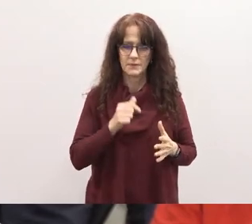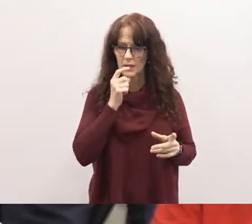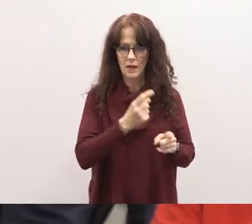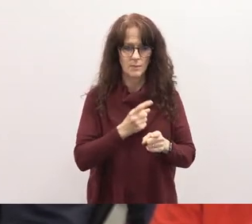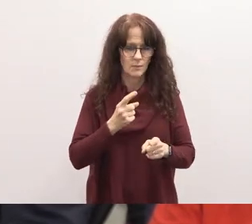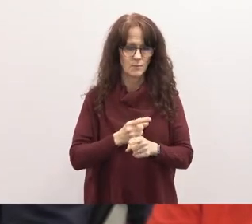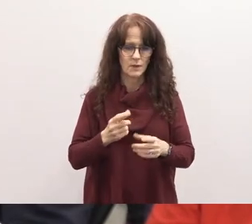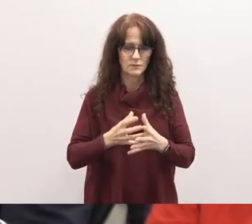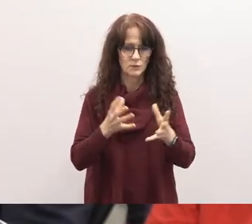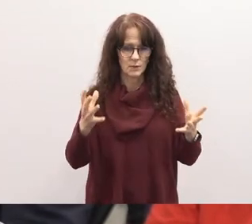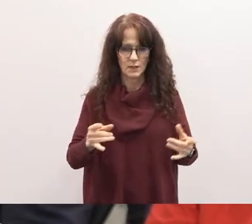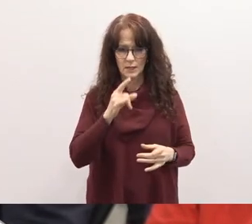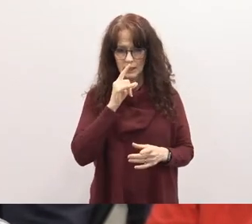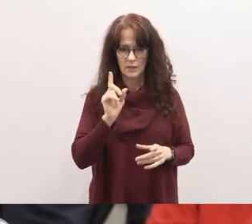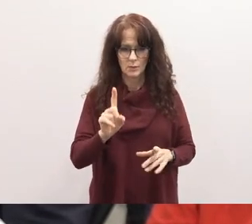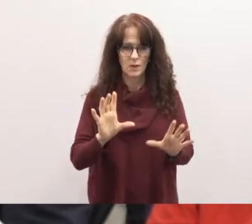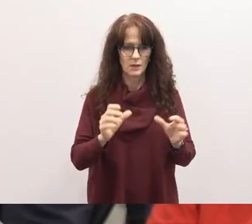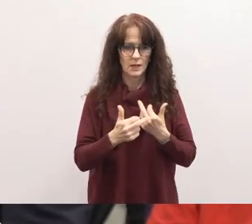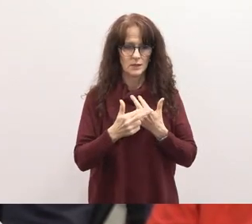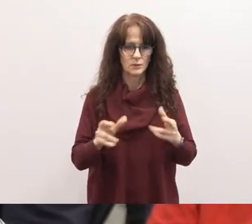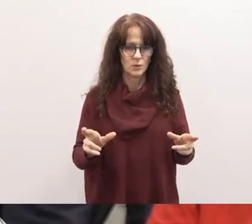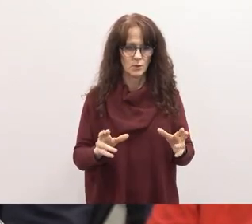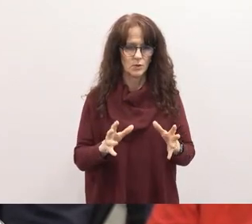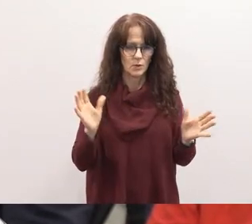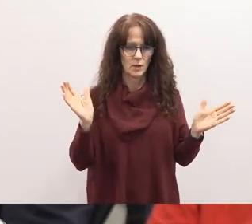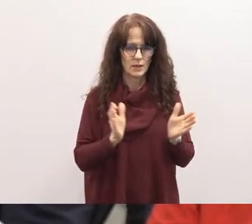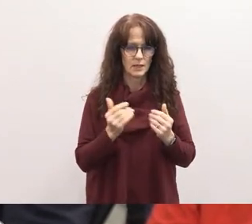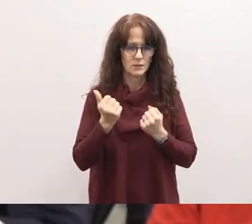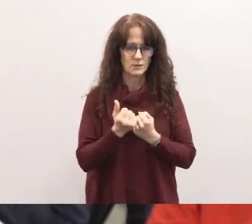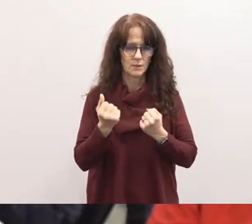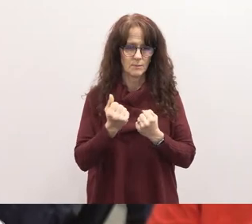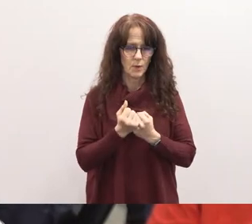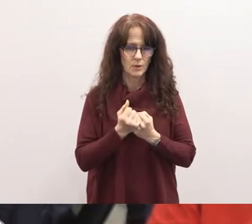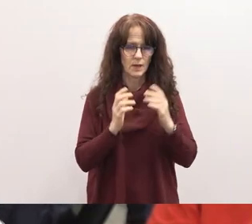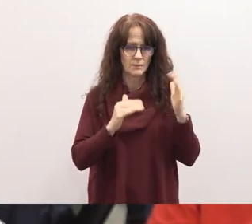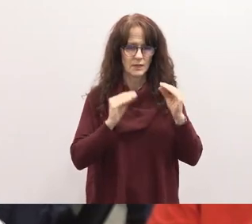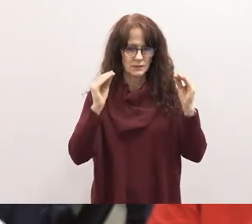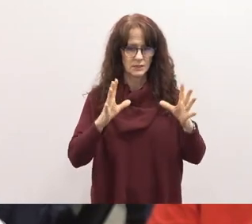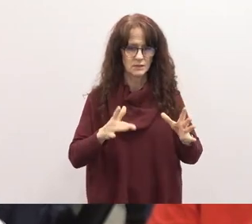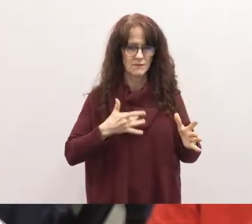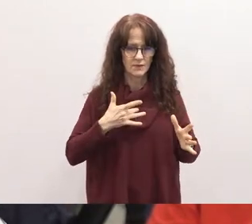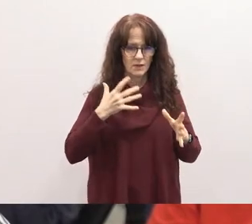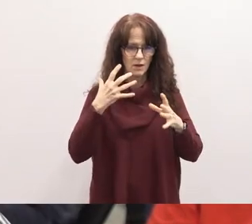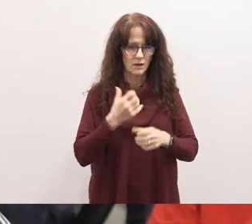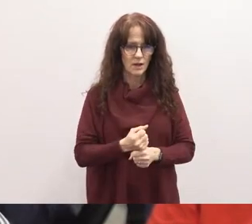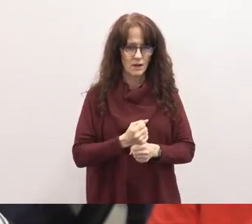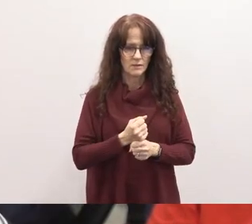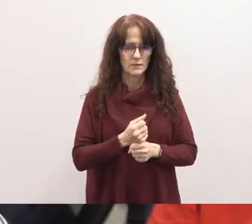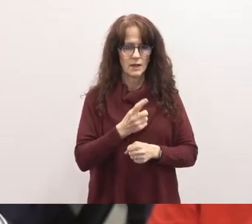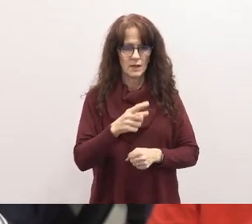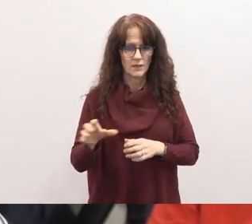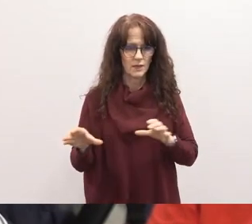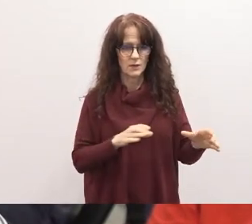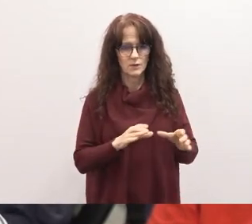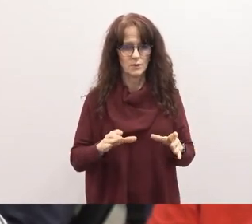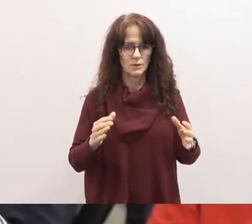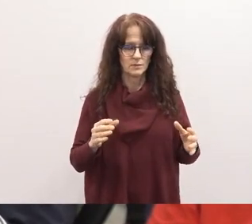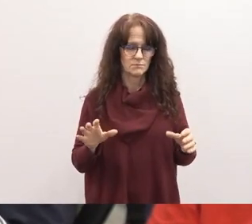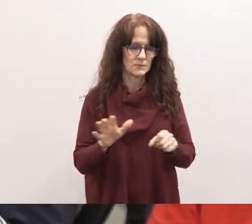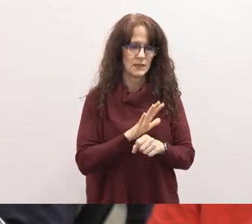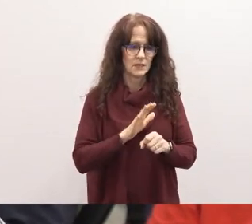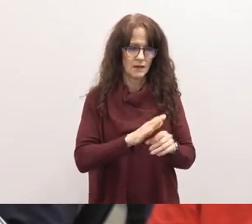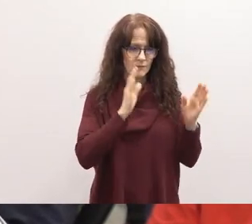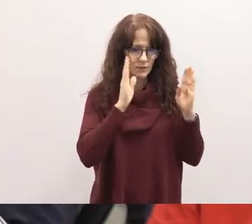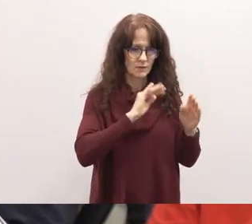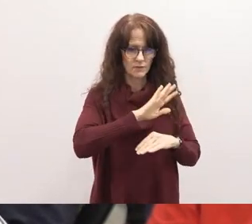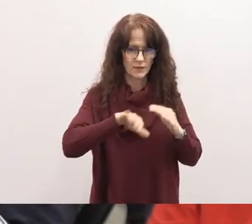appropriate to have so many kids in one classroom with such little support and expect a teacher to feel confident that he or she is giving the adequate attention that all